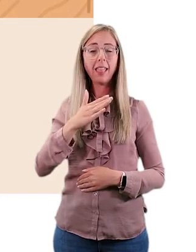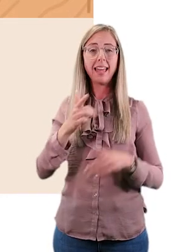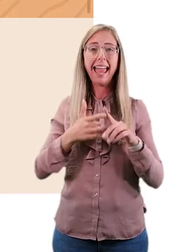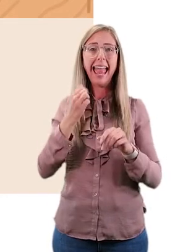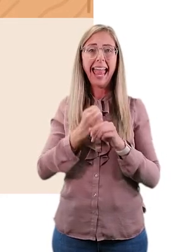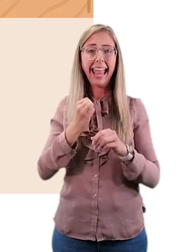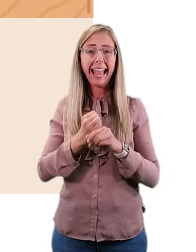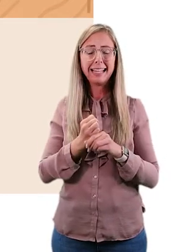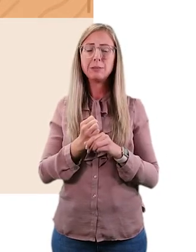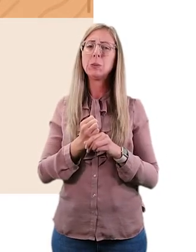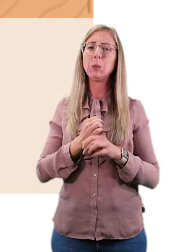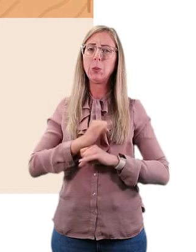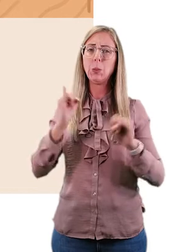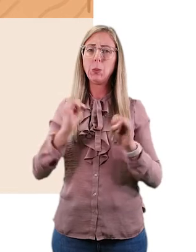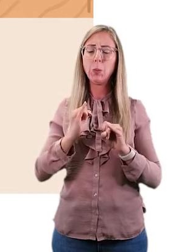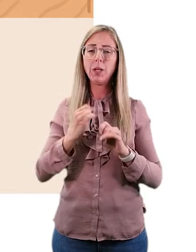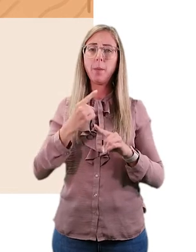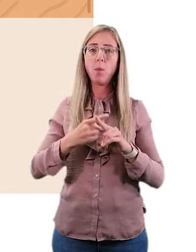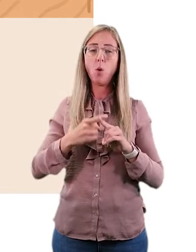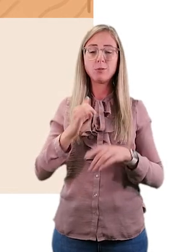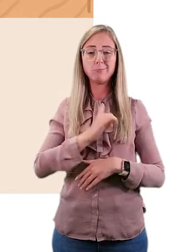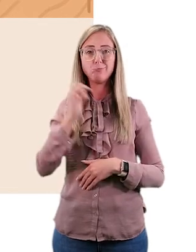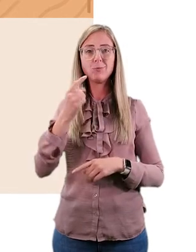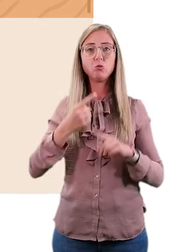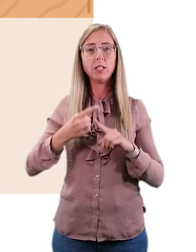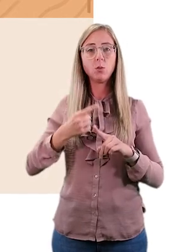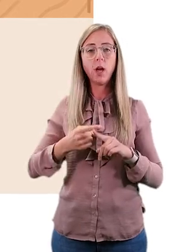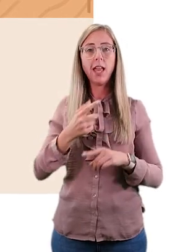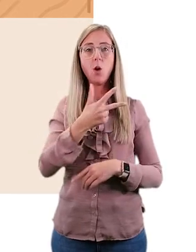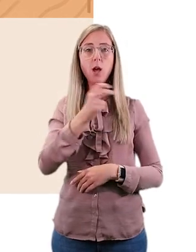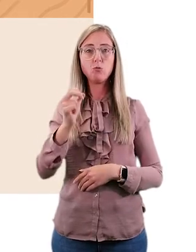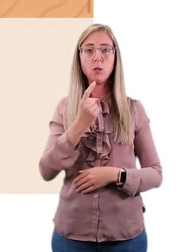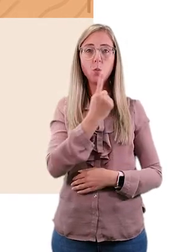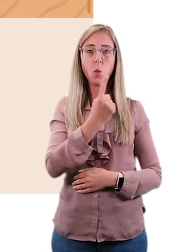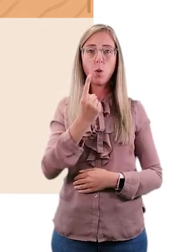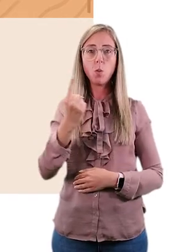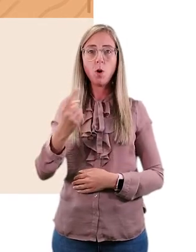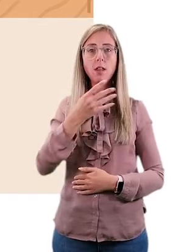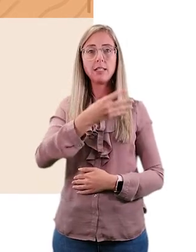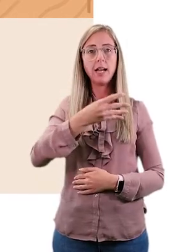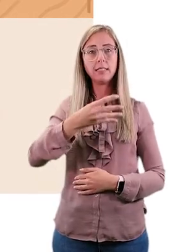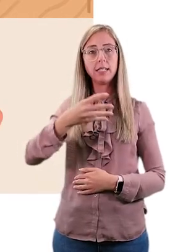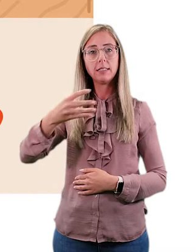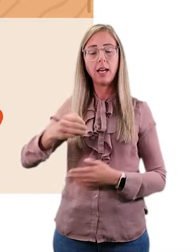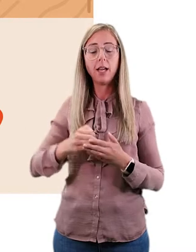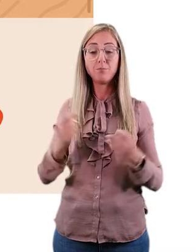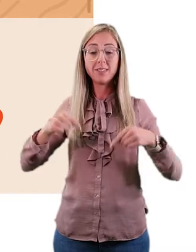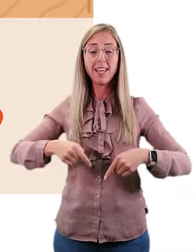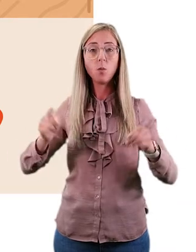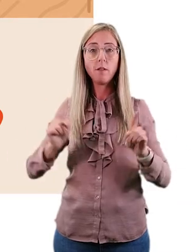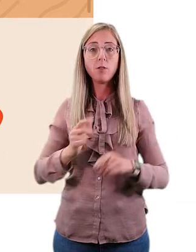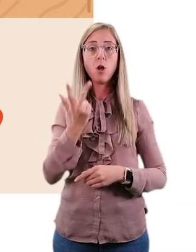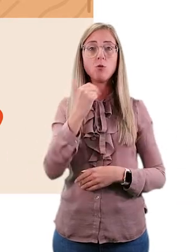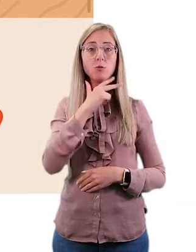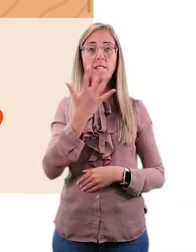which has a distinctive rotten egg smell in your home, you must phone us immediately on 0800 111 999. We're